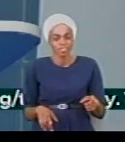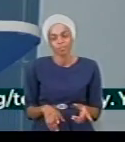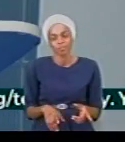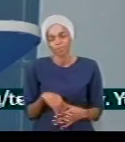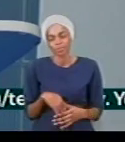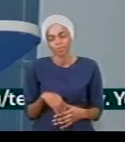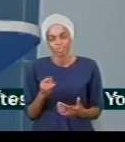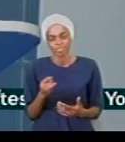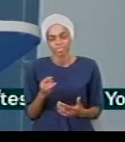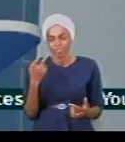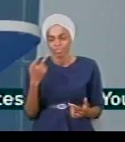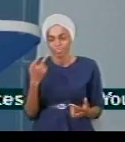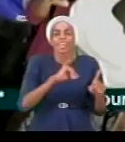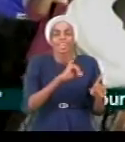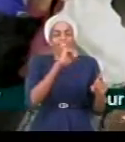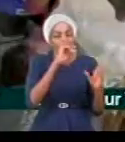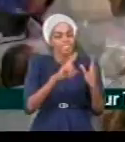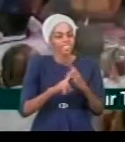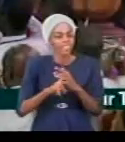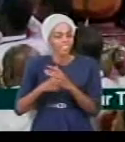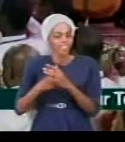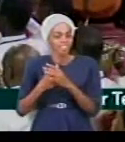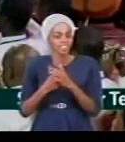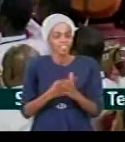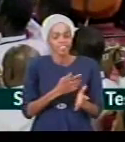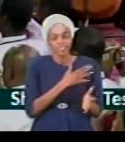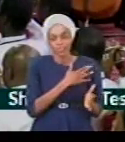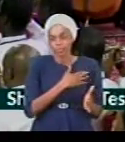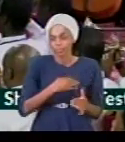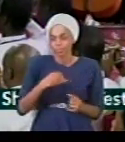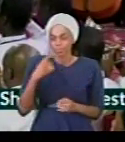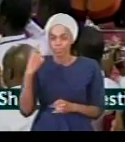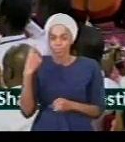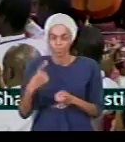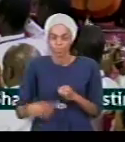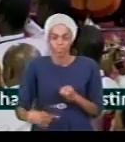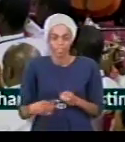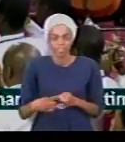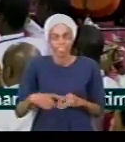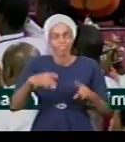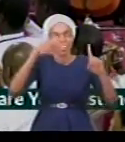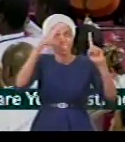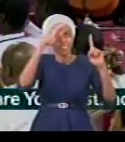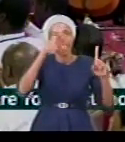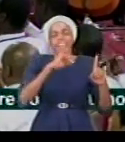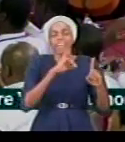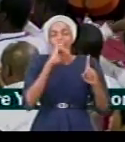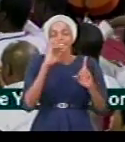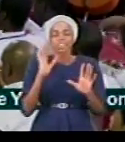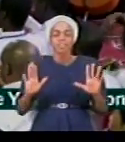First night, multiple. Check your body now as you are praising God.